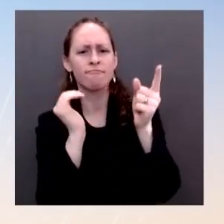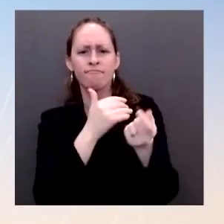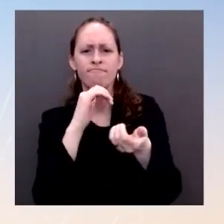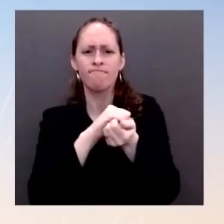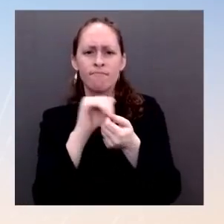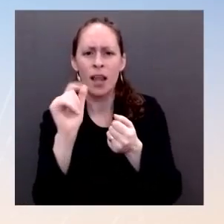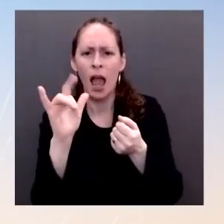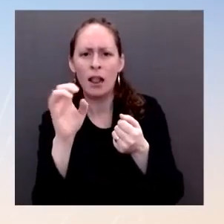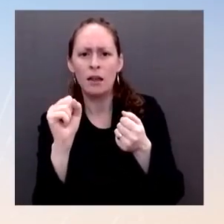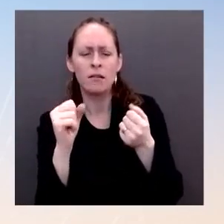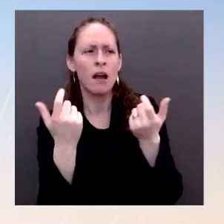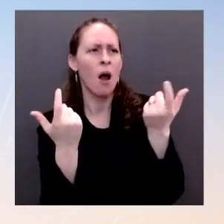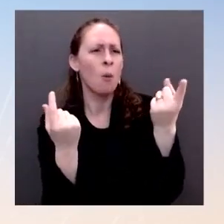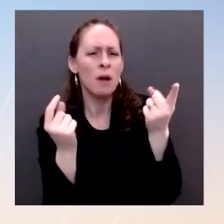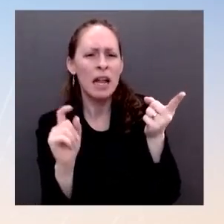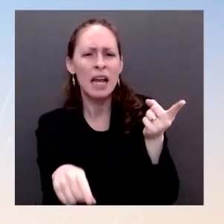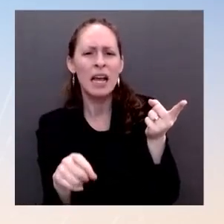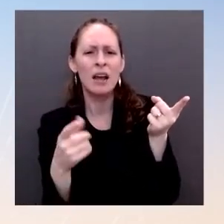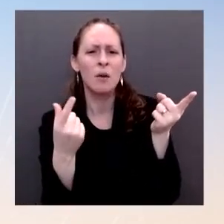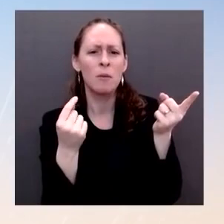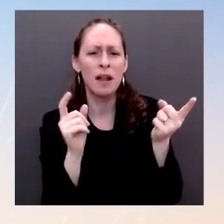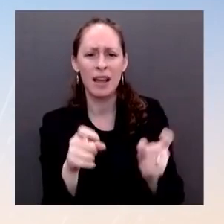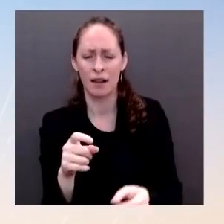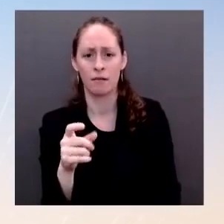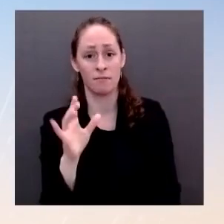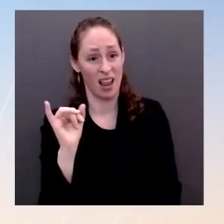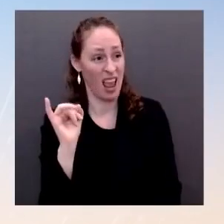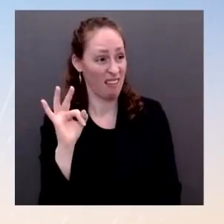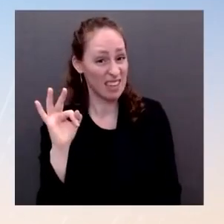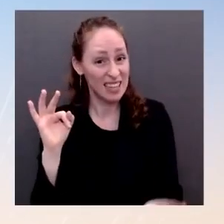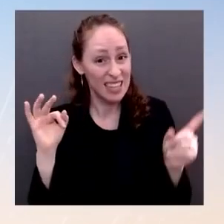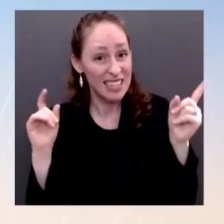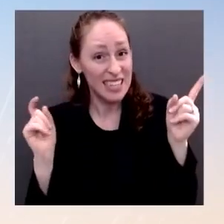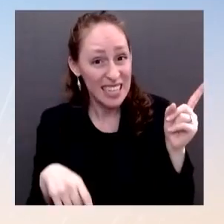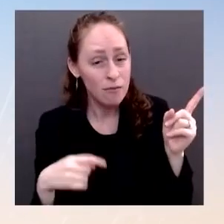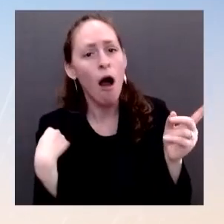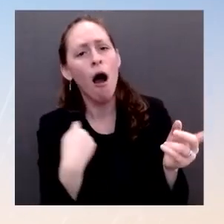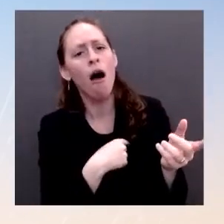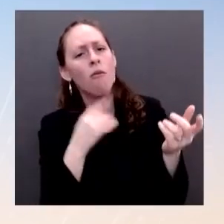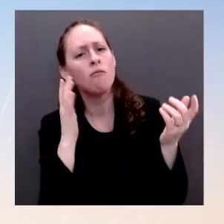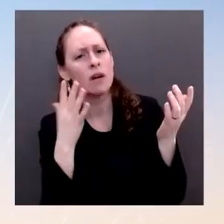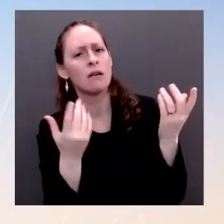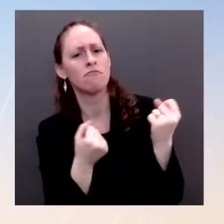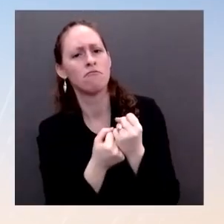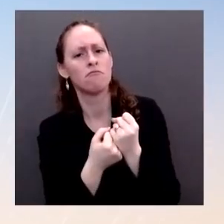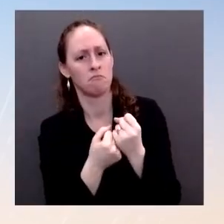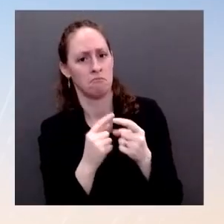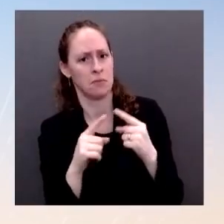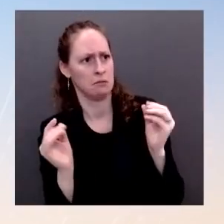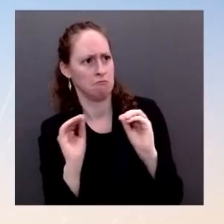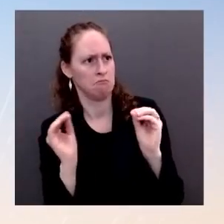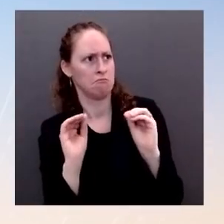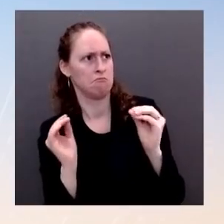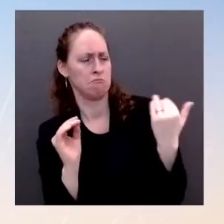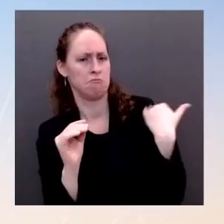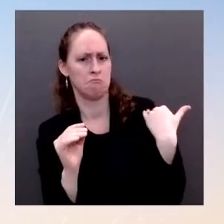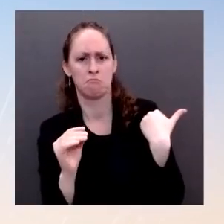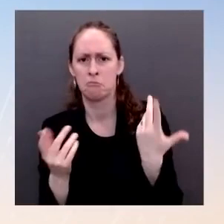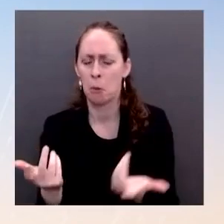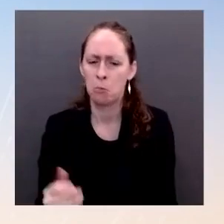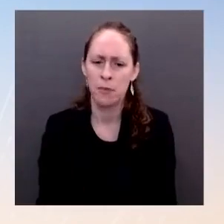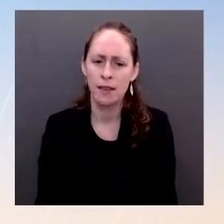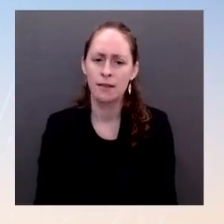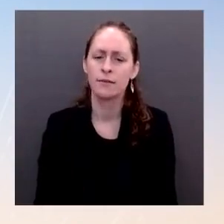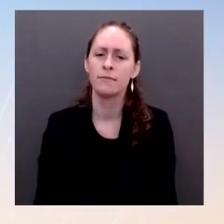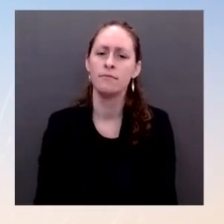their needs are, should they have security needs, but I don't have anything more to predict for you at this point in time. And if I may ask one quick domestic question, just yesterday you were talking again